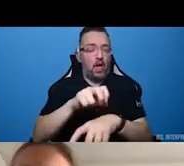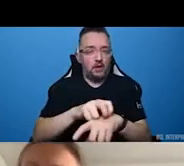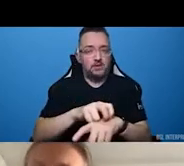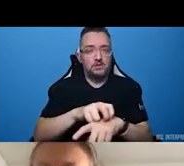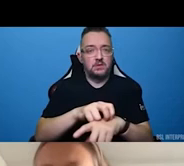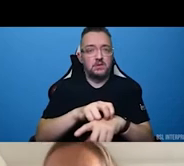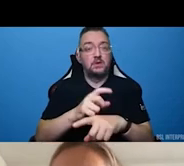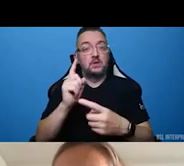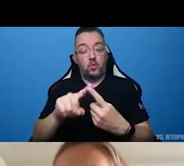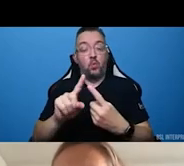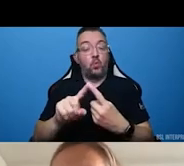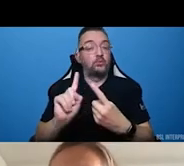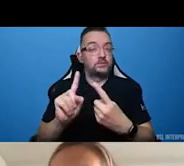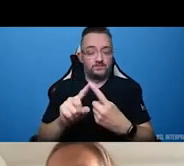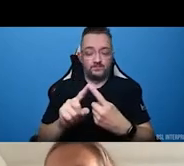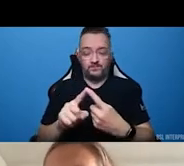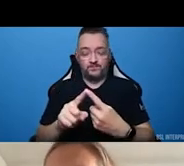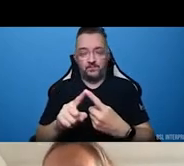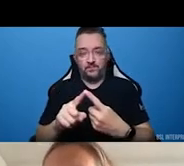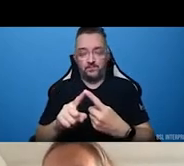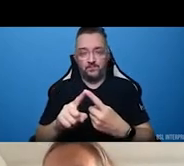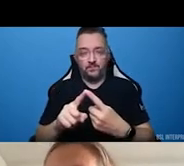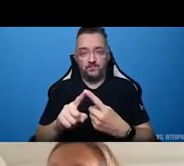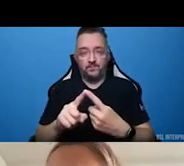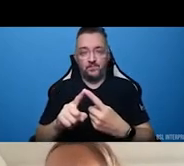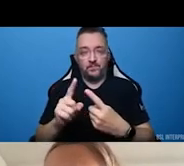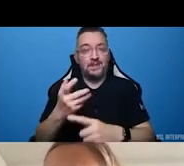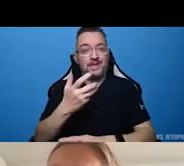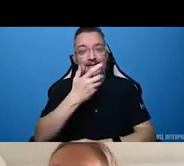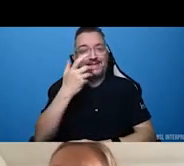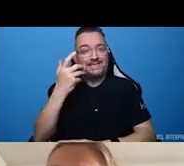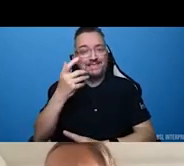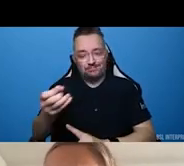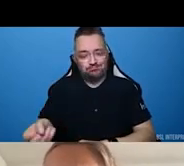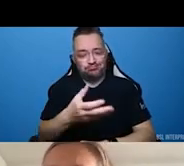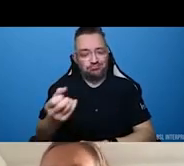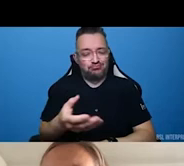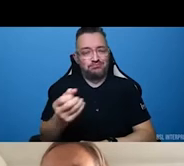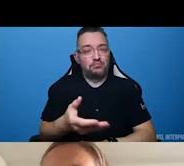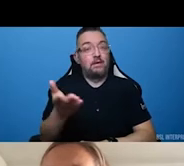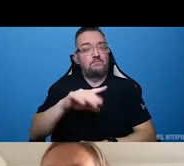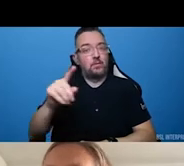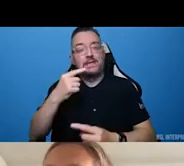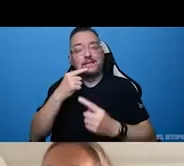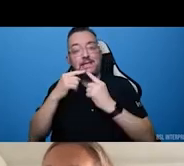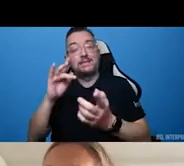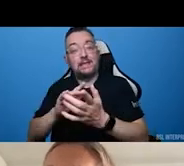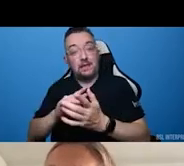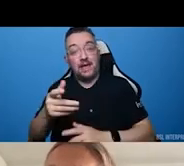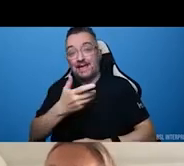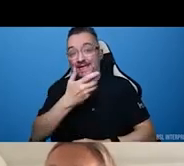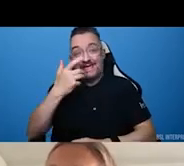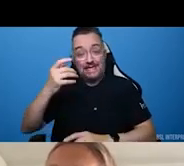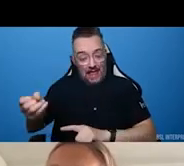speculation. The first is that the heat exhaust from the data center is now being used